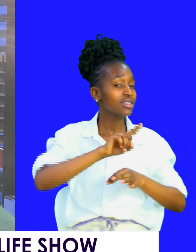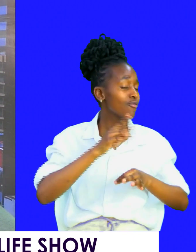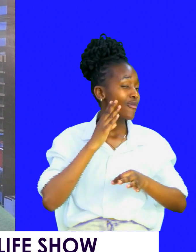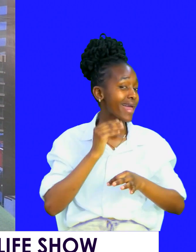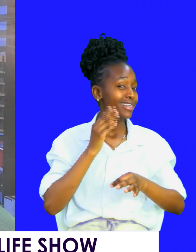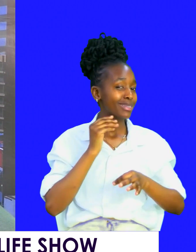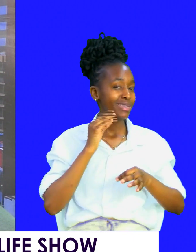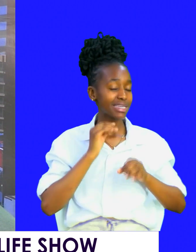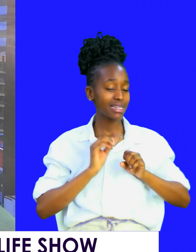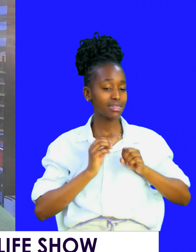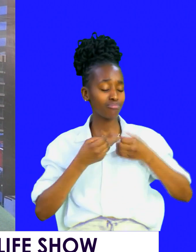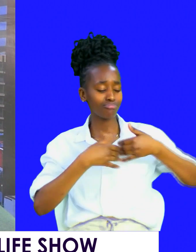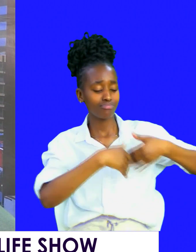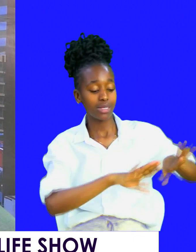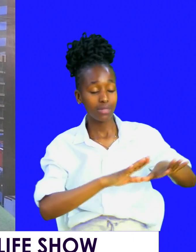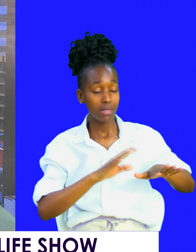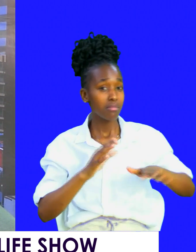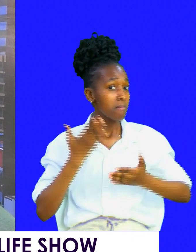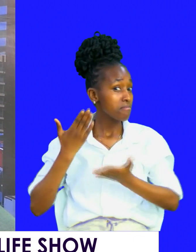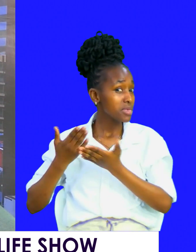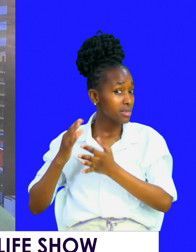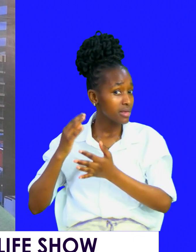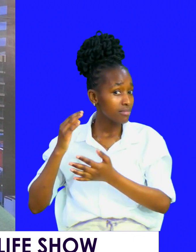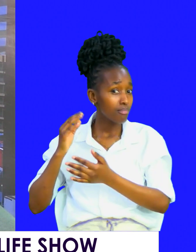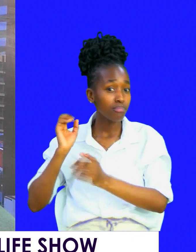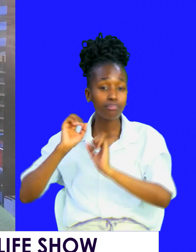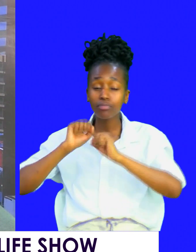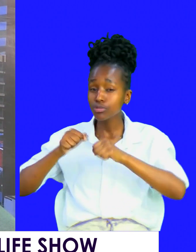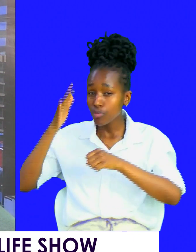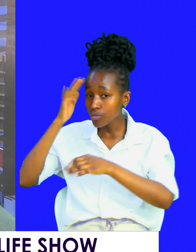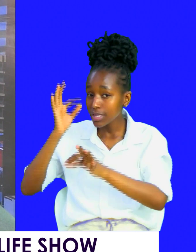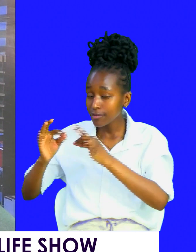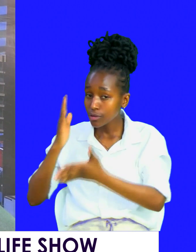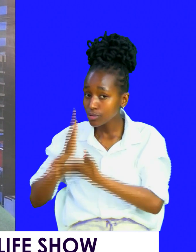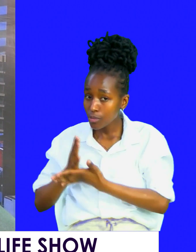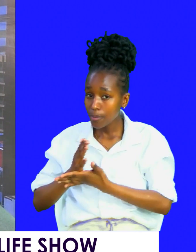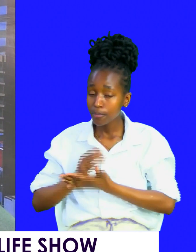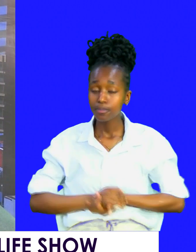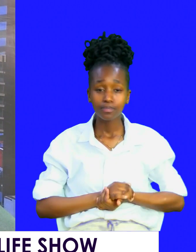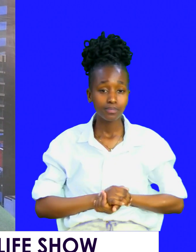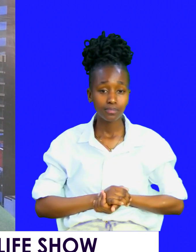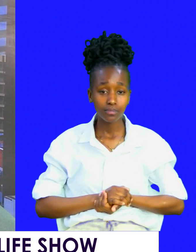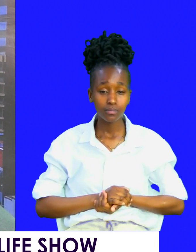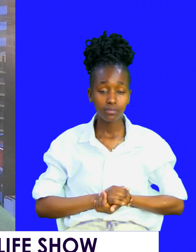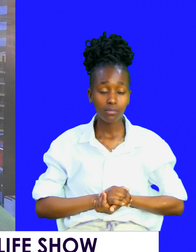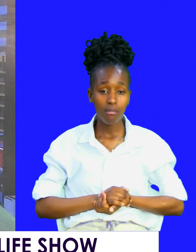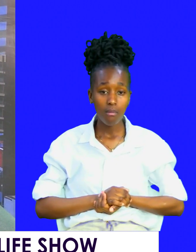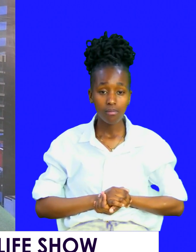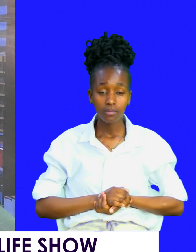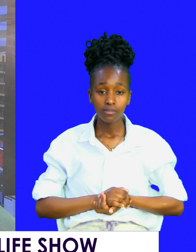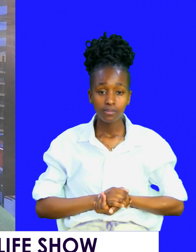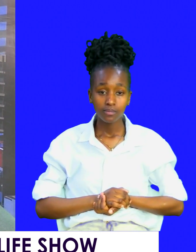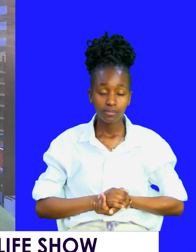resentment. Is it true? You say you're experiencing. By the way, now that I'm talking about